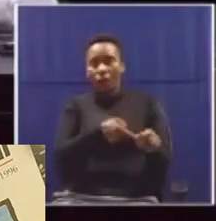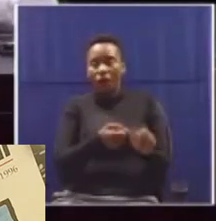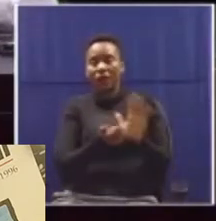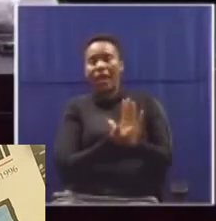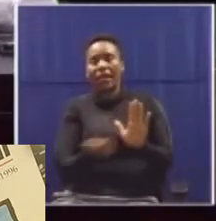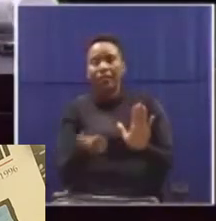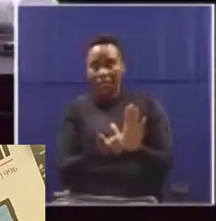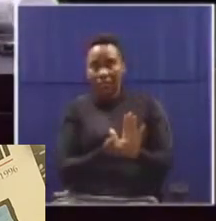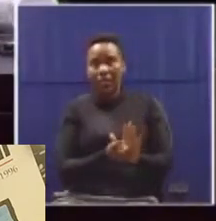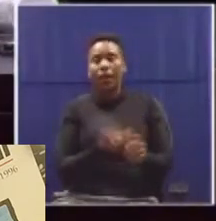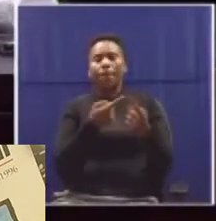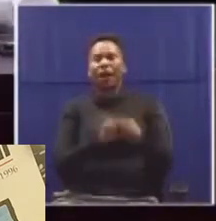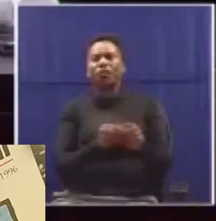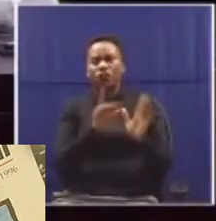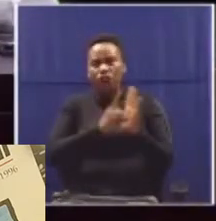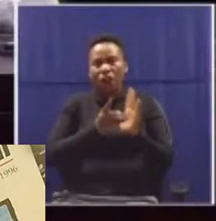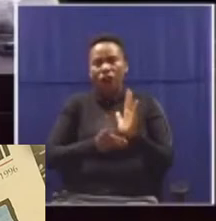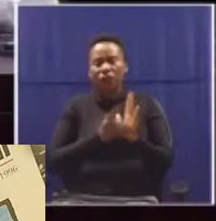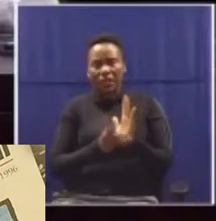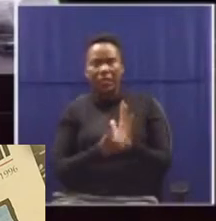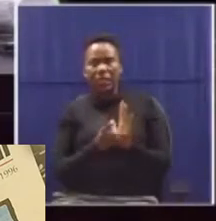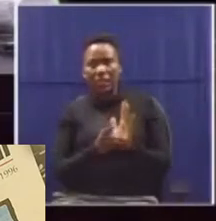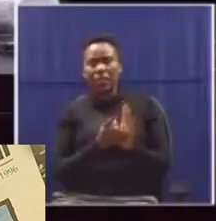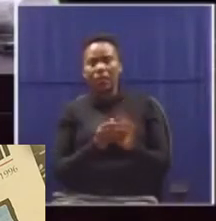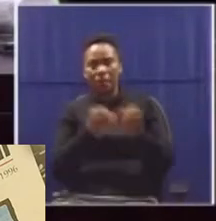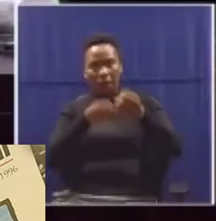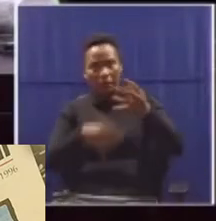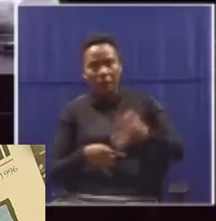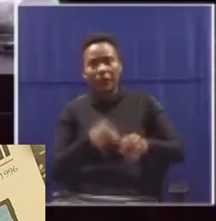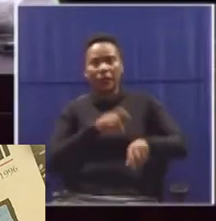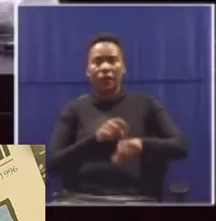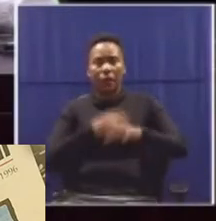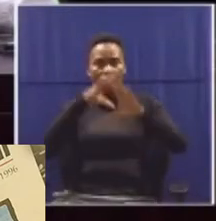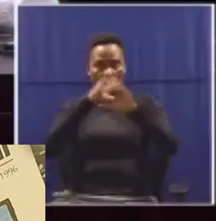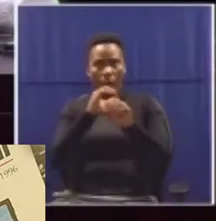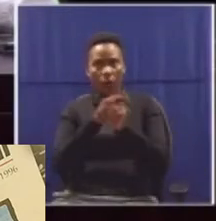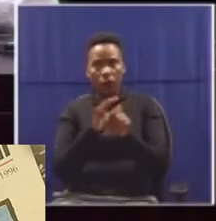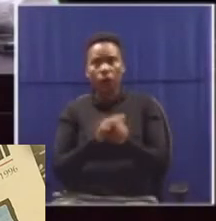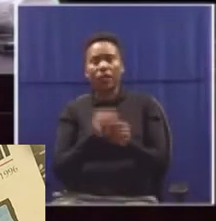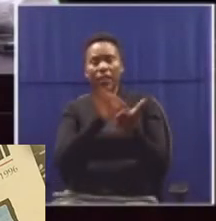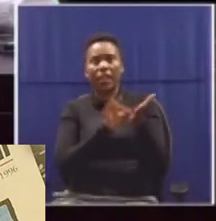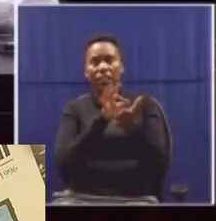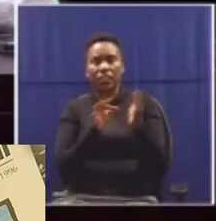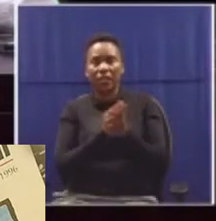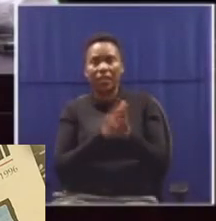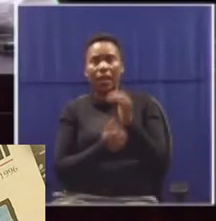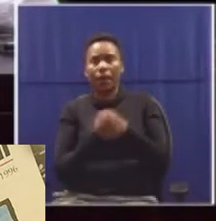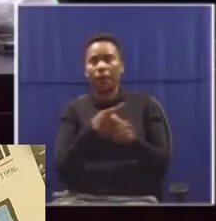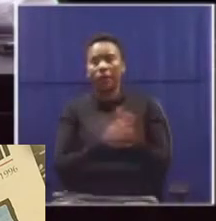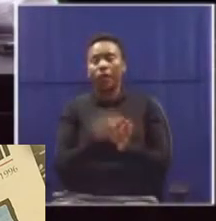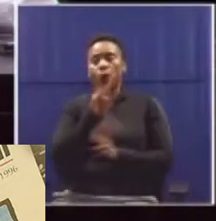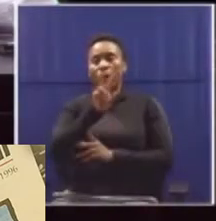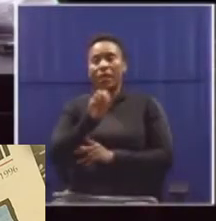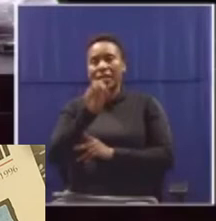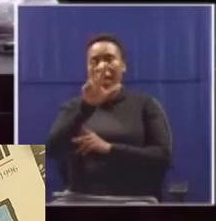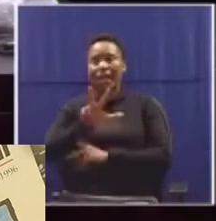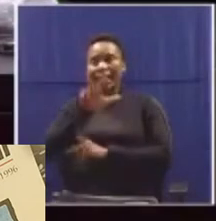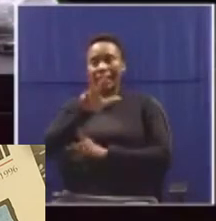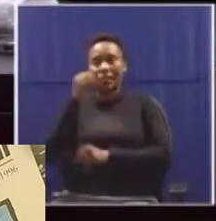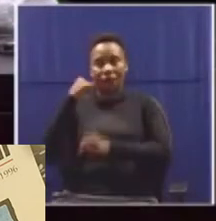but was drafted in limited time frames and was focused on the first election that was held in 2018.